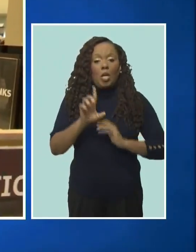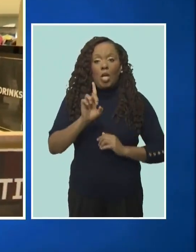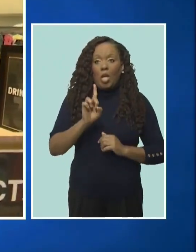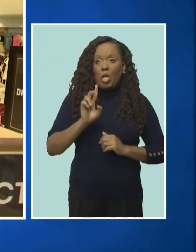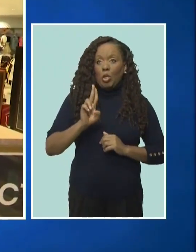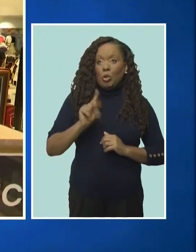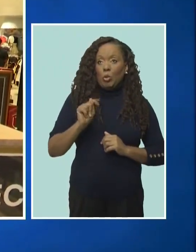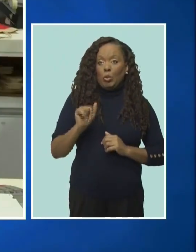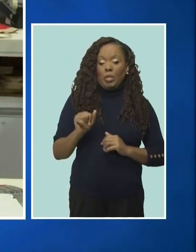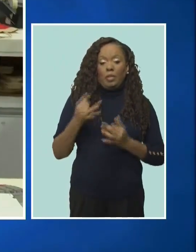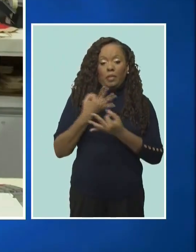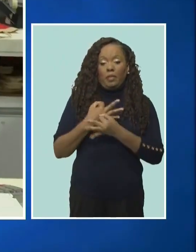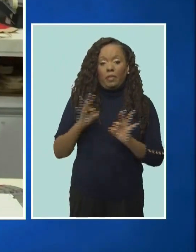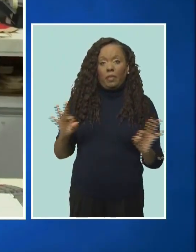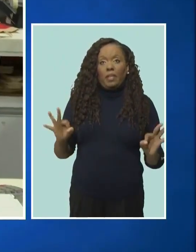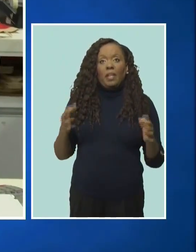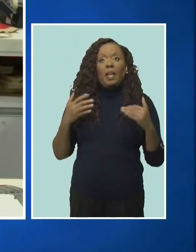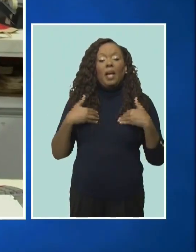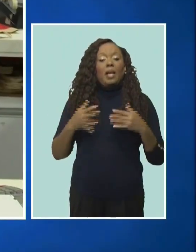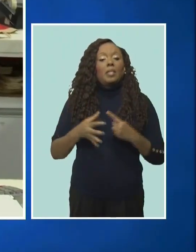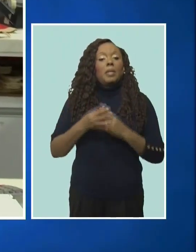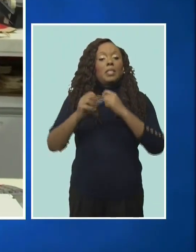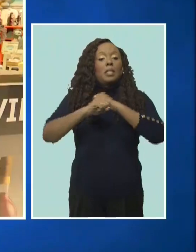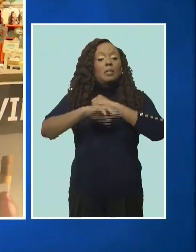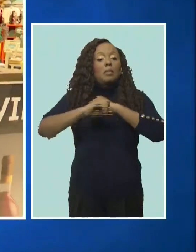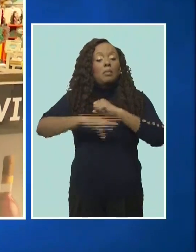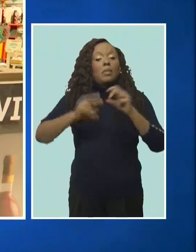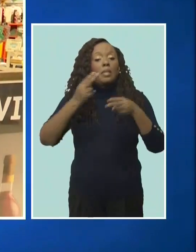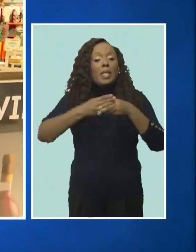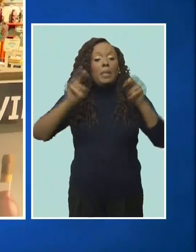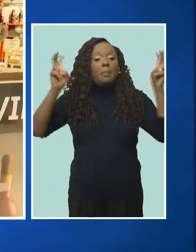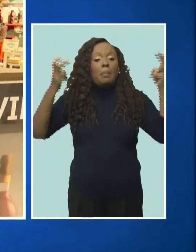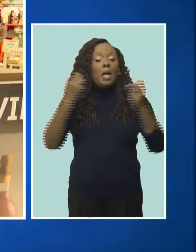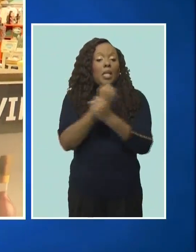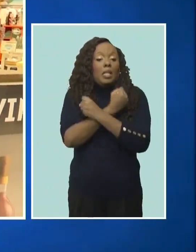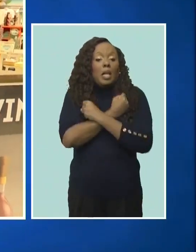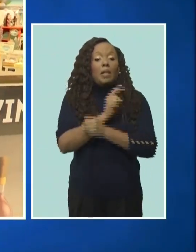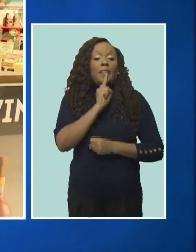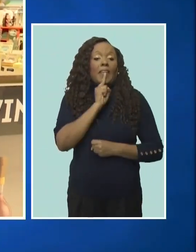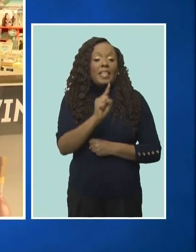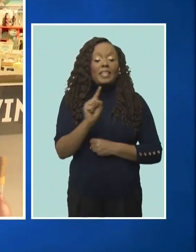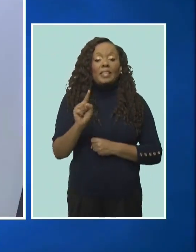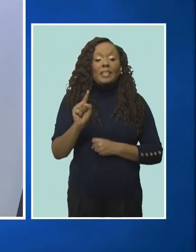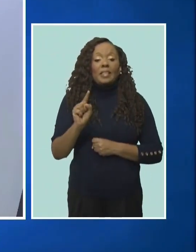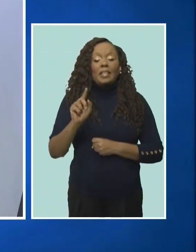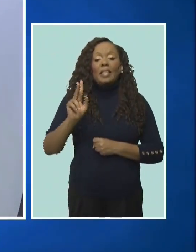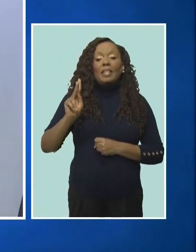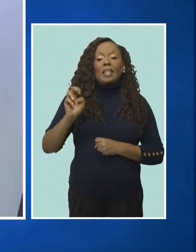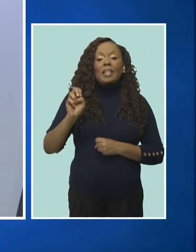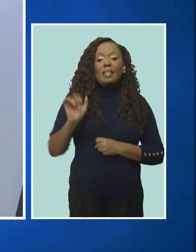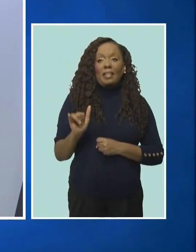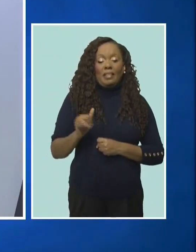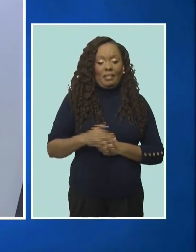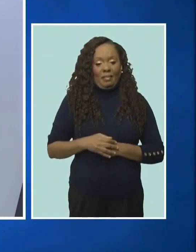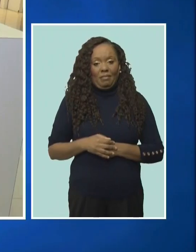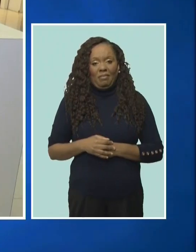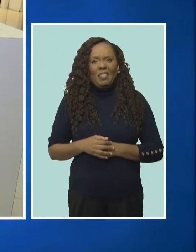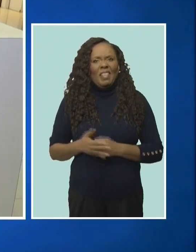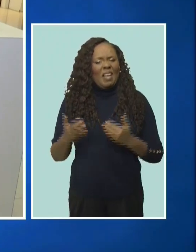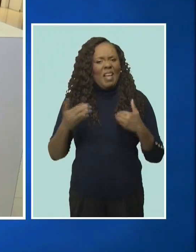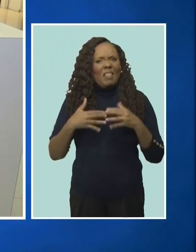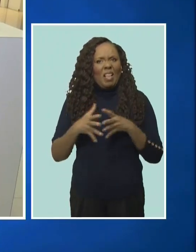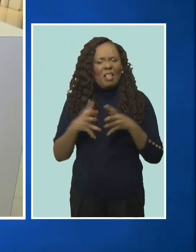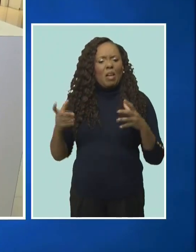special promotion, Love is the Key. Store's operations manager, Stacey Wharton, says the store has restocked